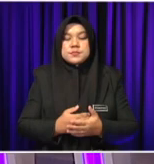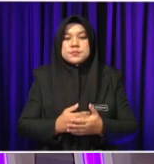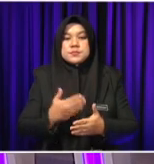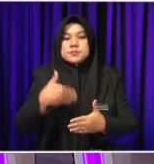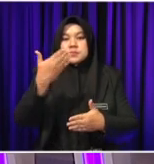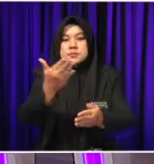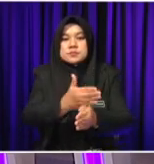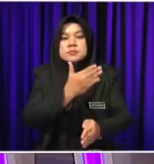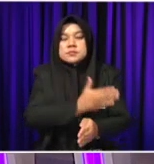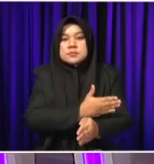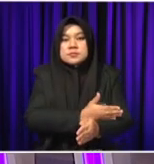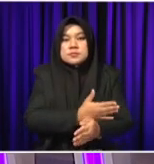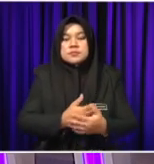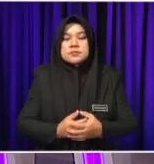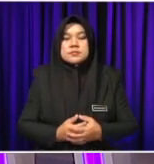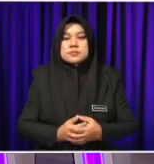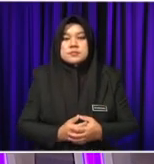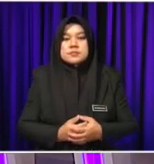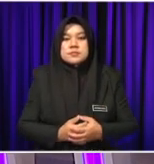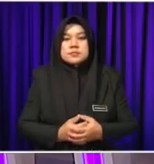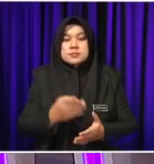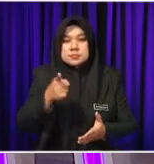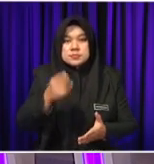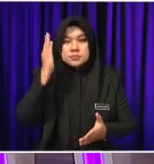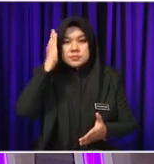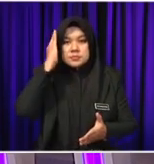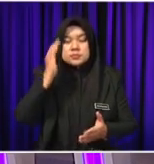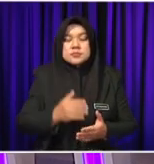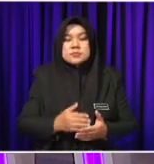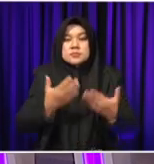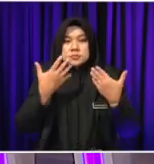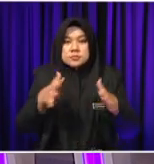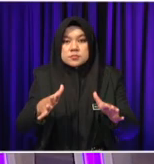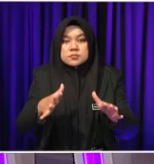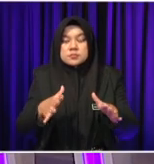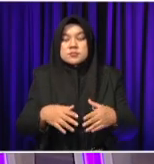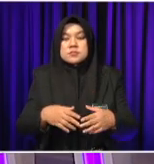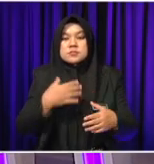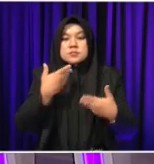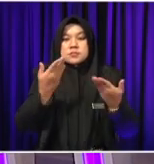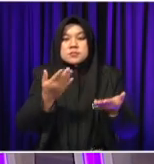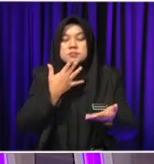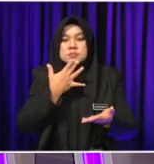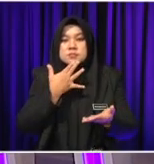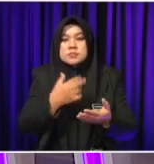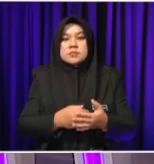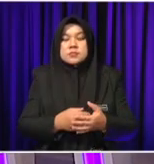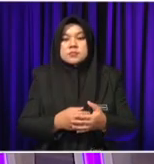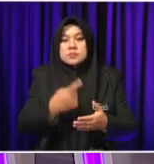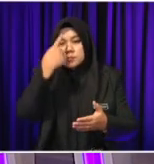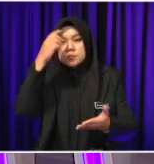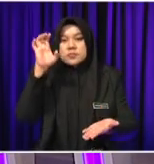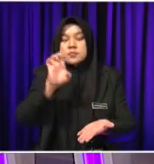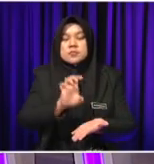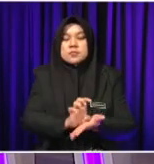All right. Having said that, girls and boys, do you notice that you actually applied the colours to explore and